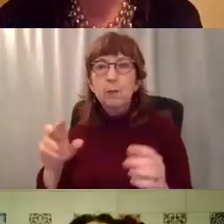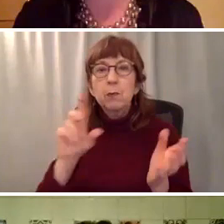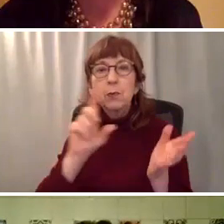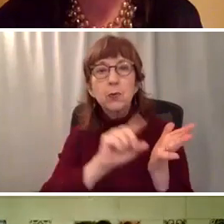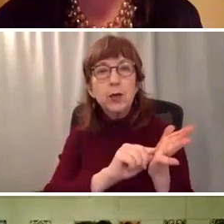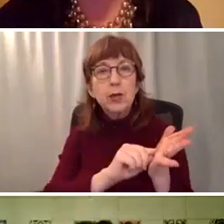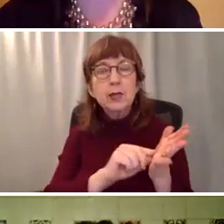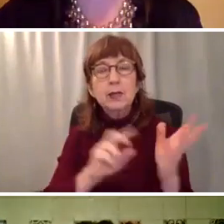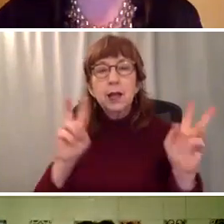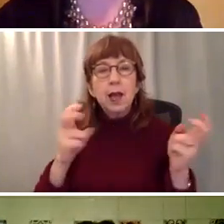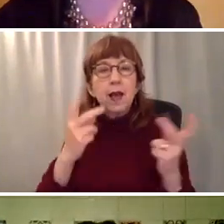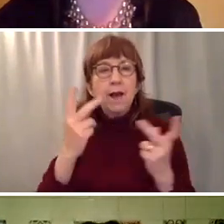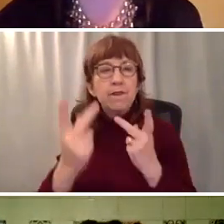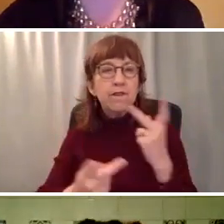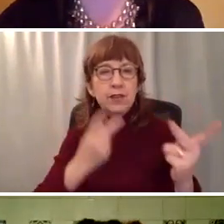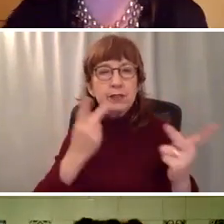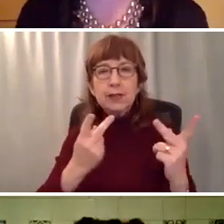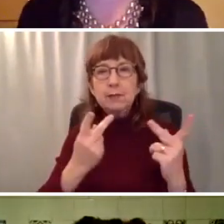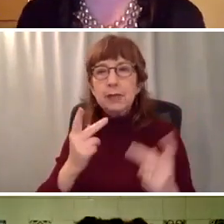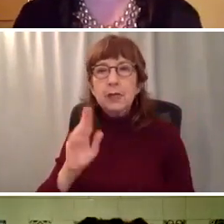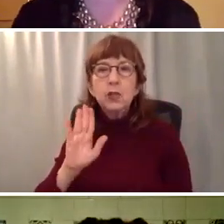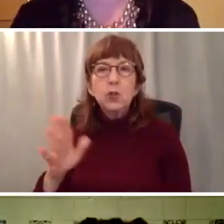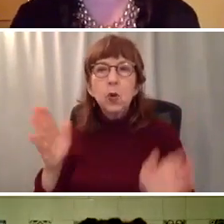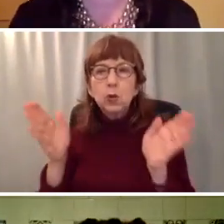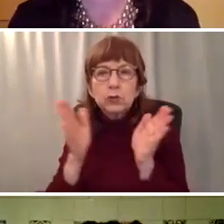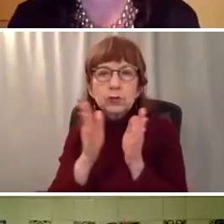Visit Me Your Small Madness.